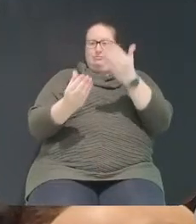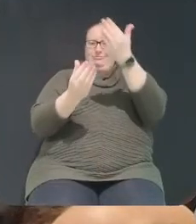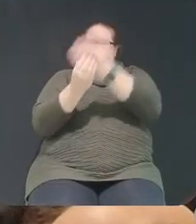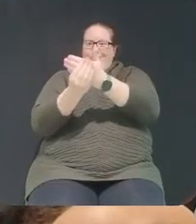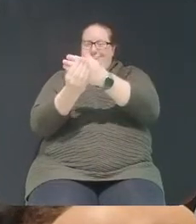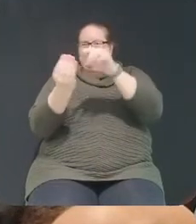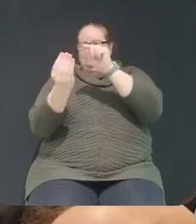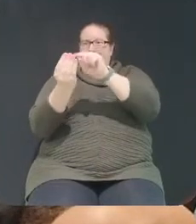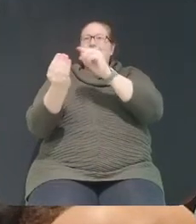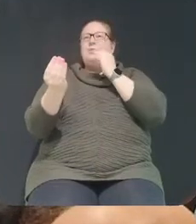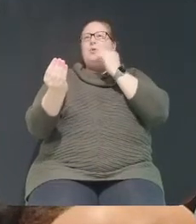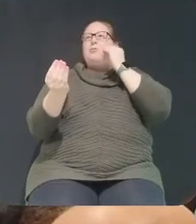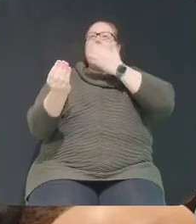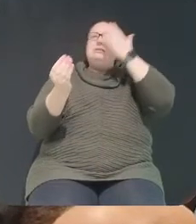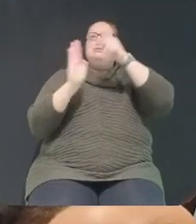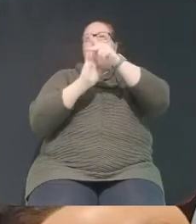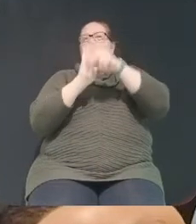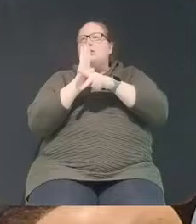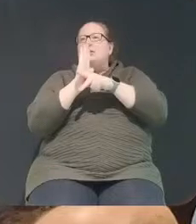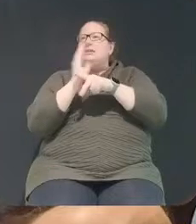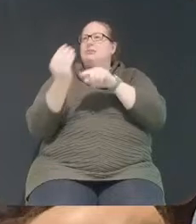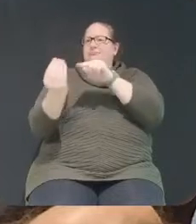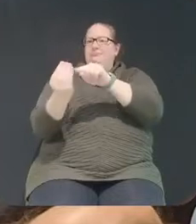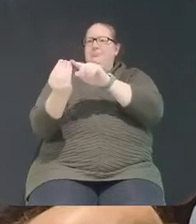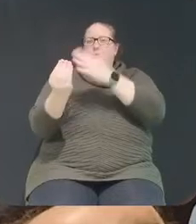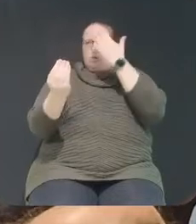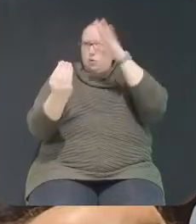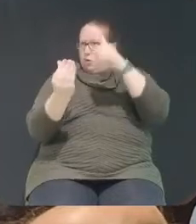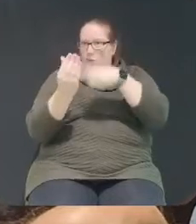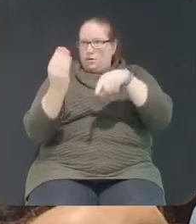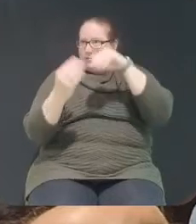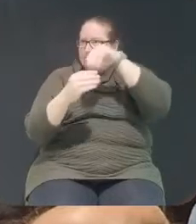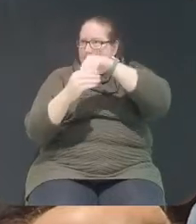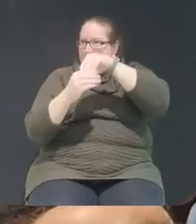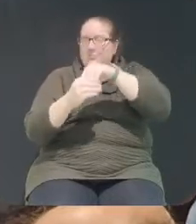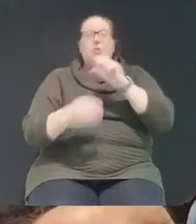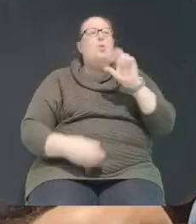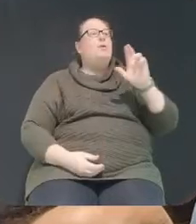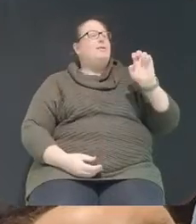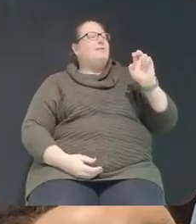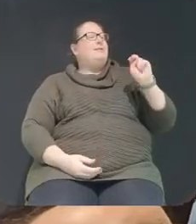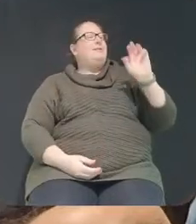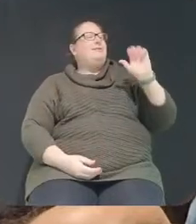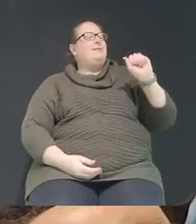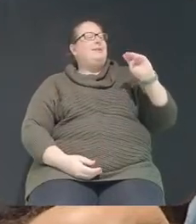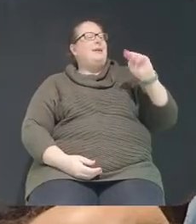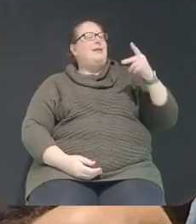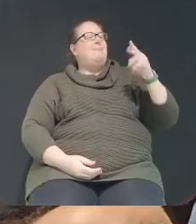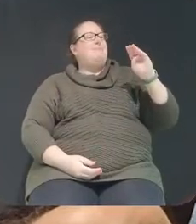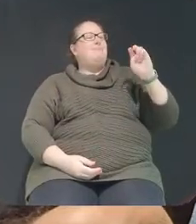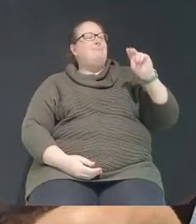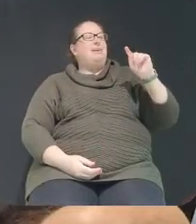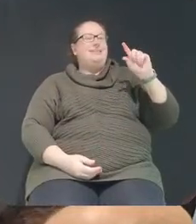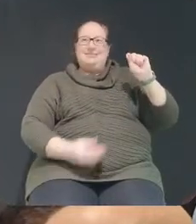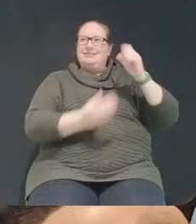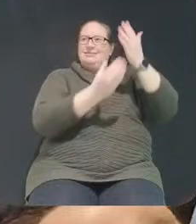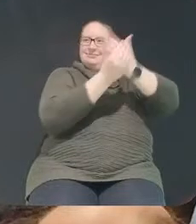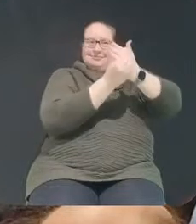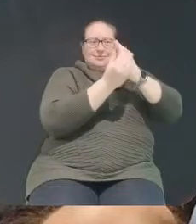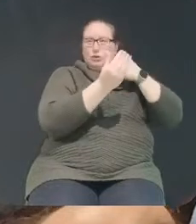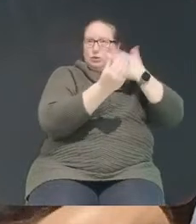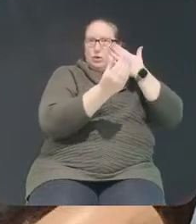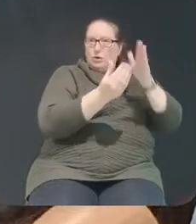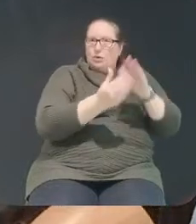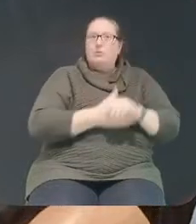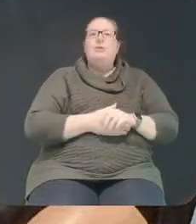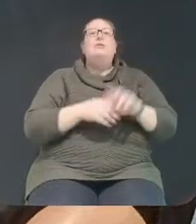Homelessness Policy and Program Records, for example, or one titled Encampments. But in SMA's case, you do know that the records will